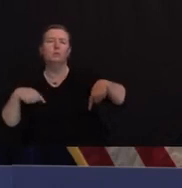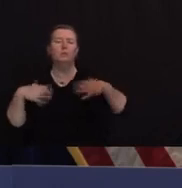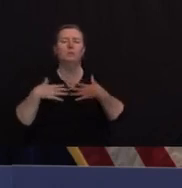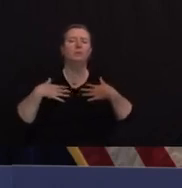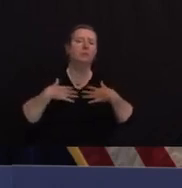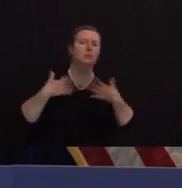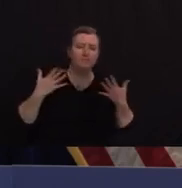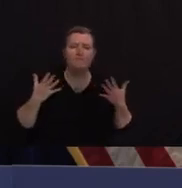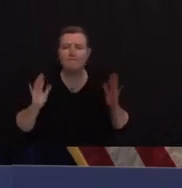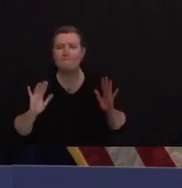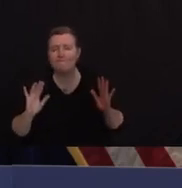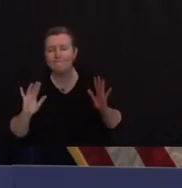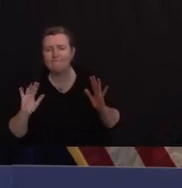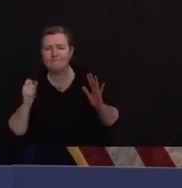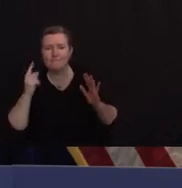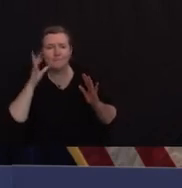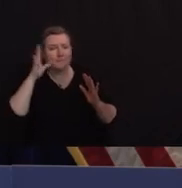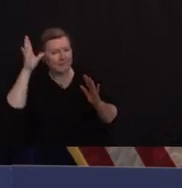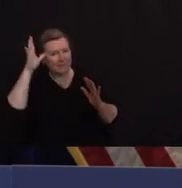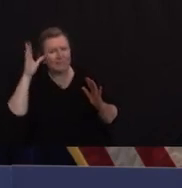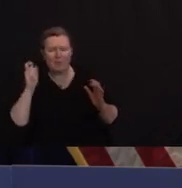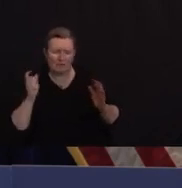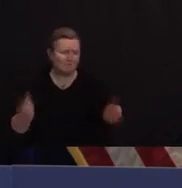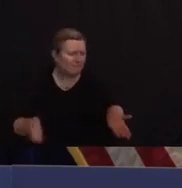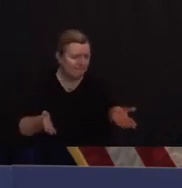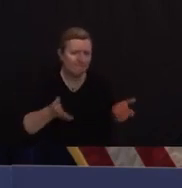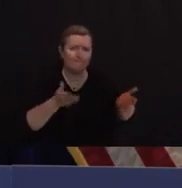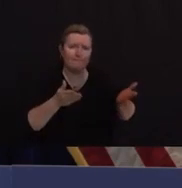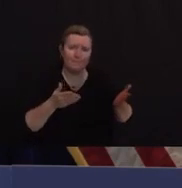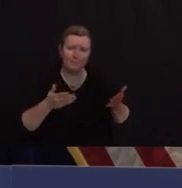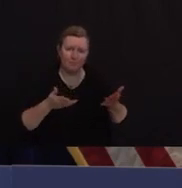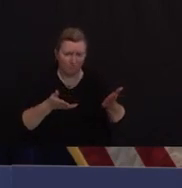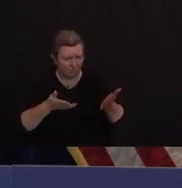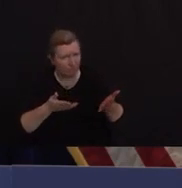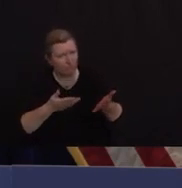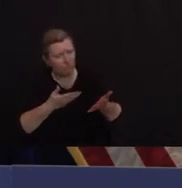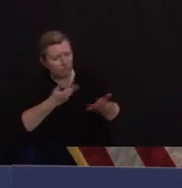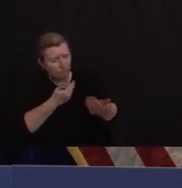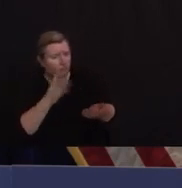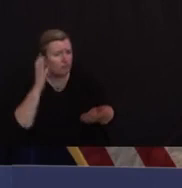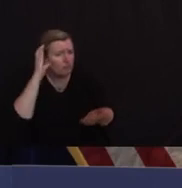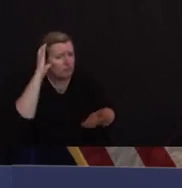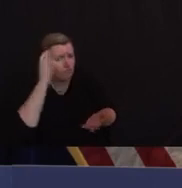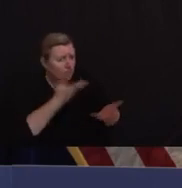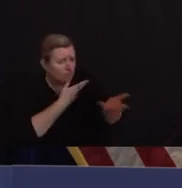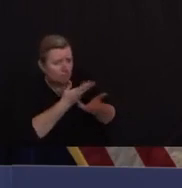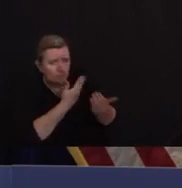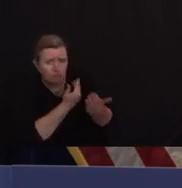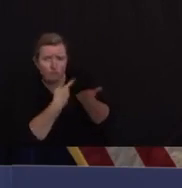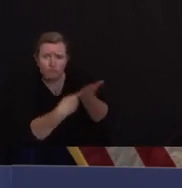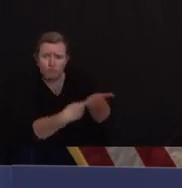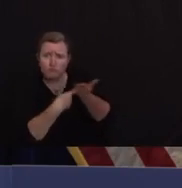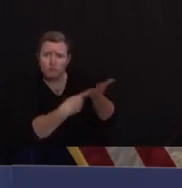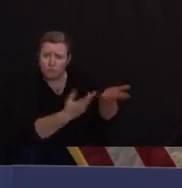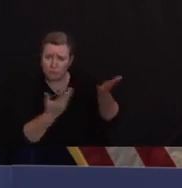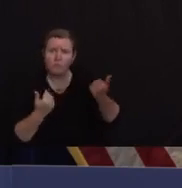stressed, anxious, or depressed, and remind them that school counselors are available and there to